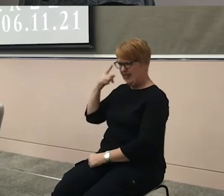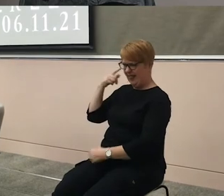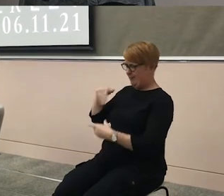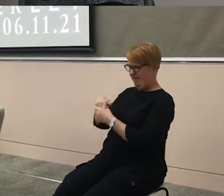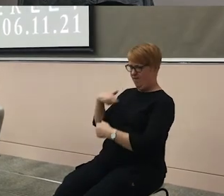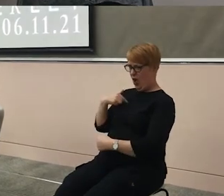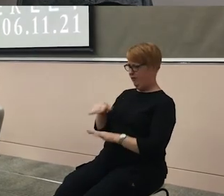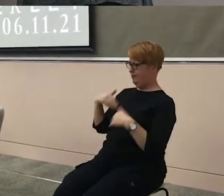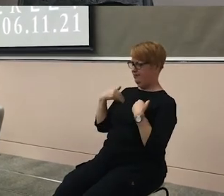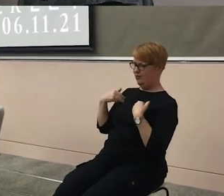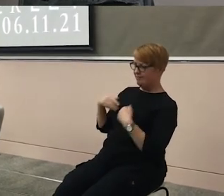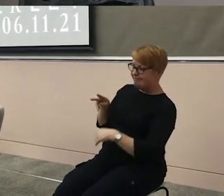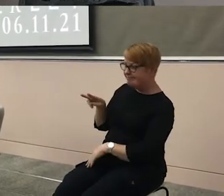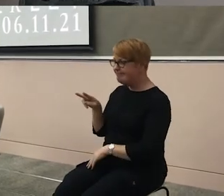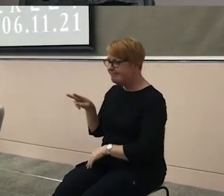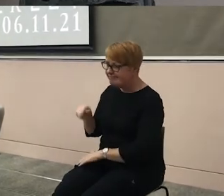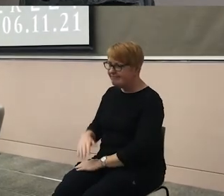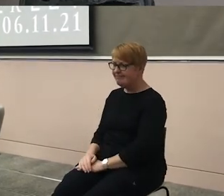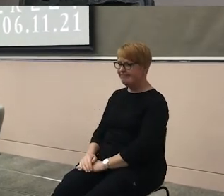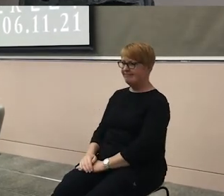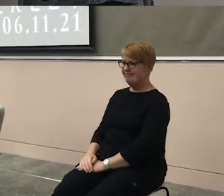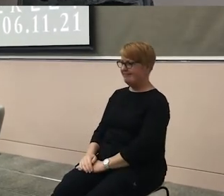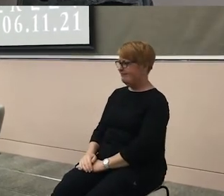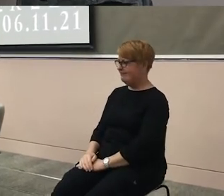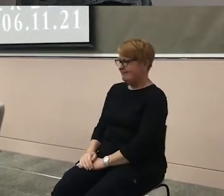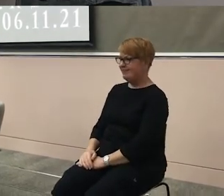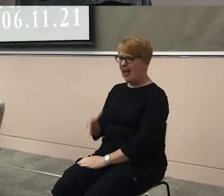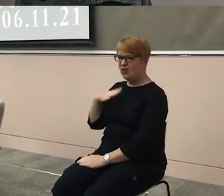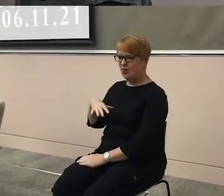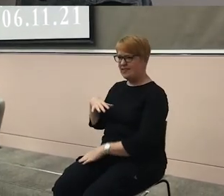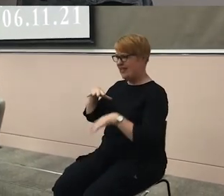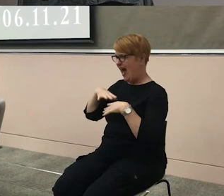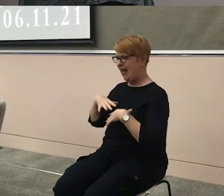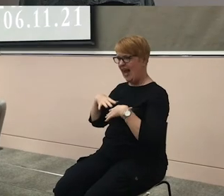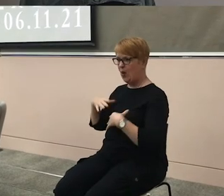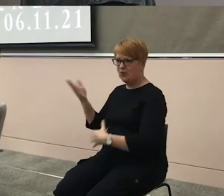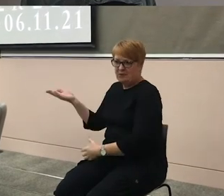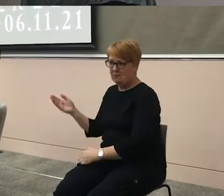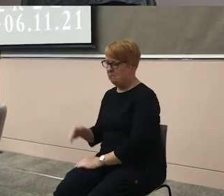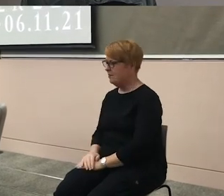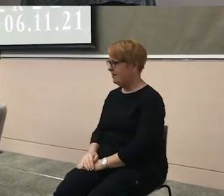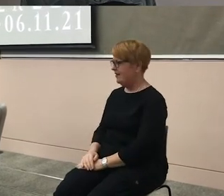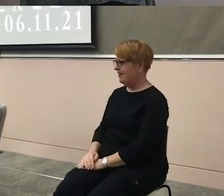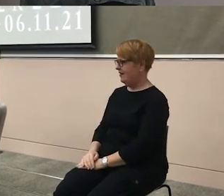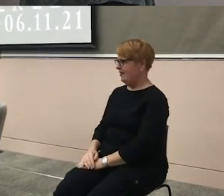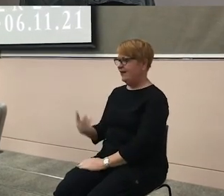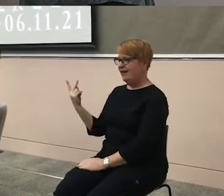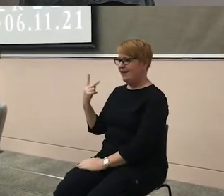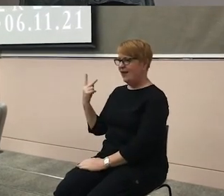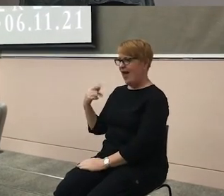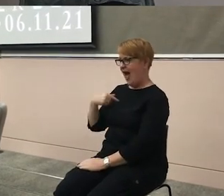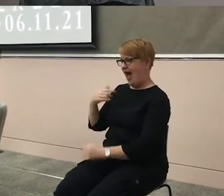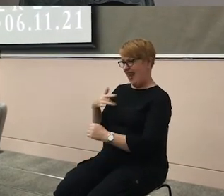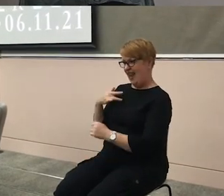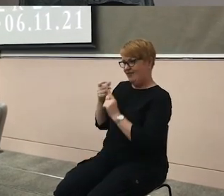or asked to be involved in the project, but I just got to hang out with her, and like Jasleen said, like we live, like I live